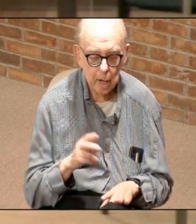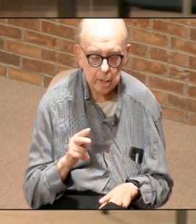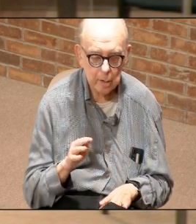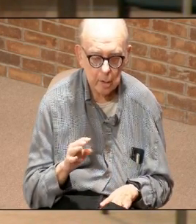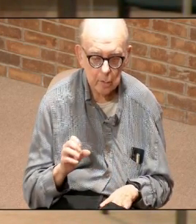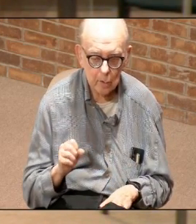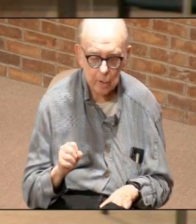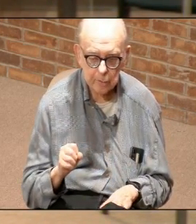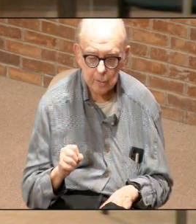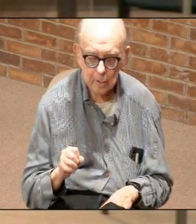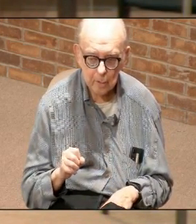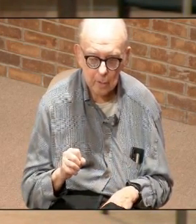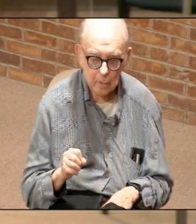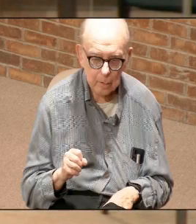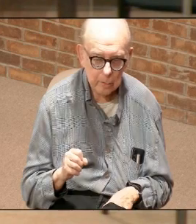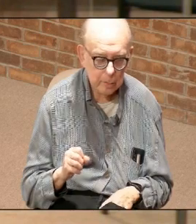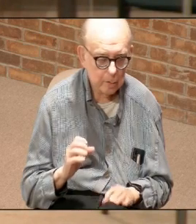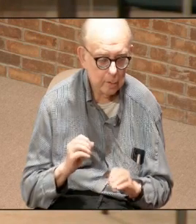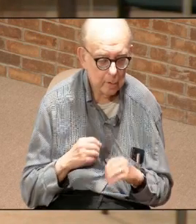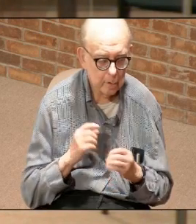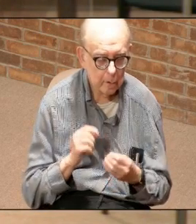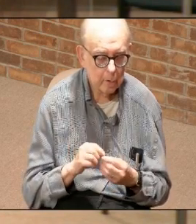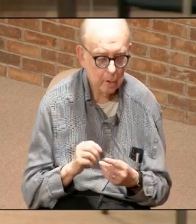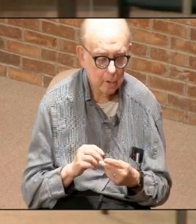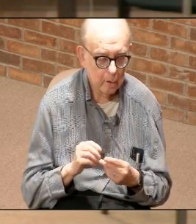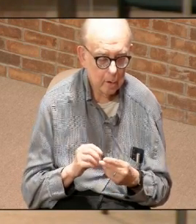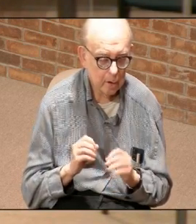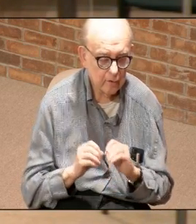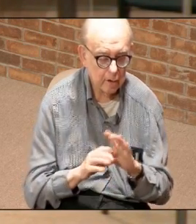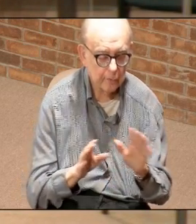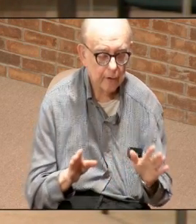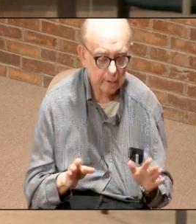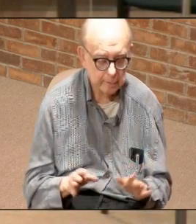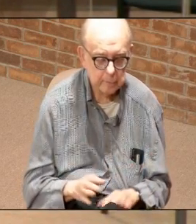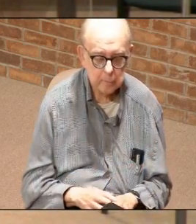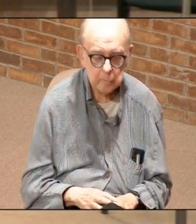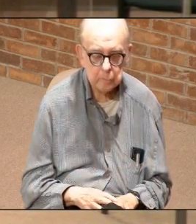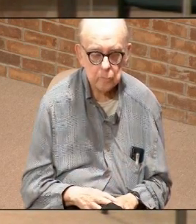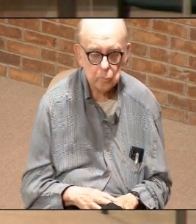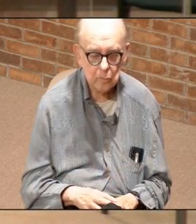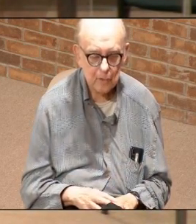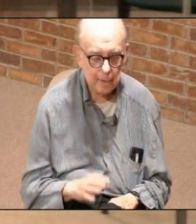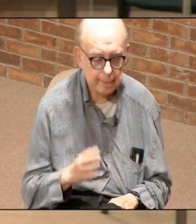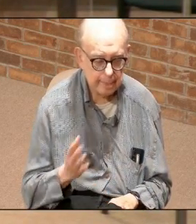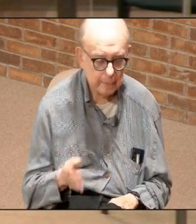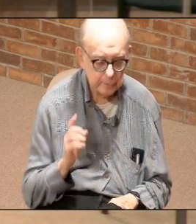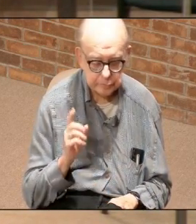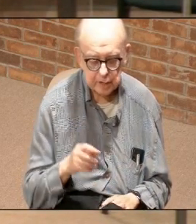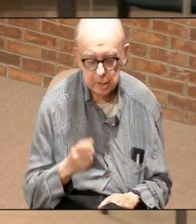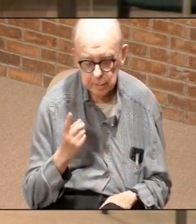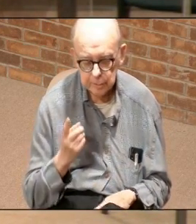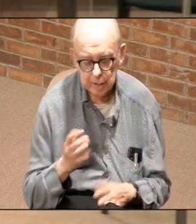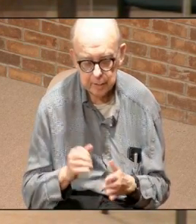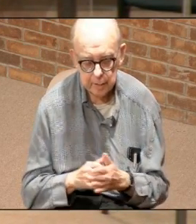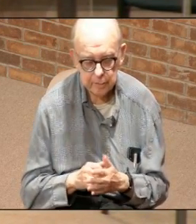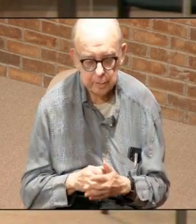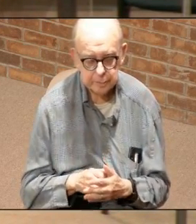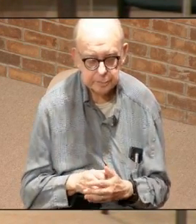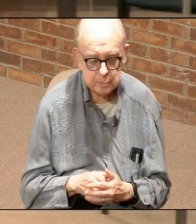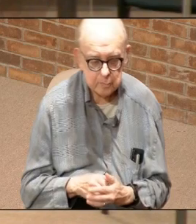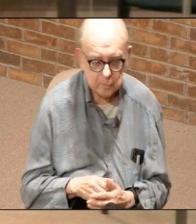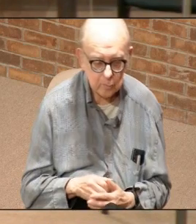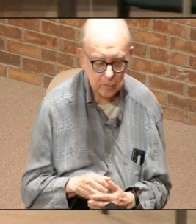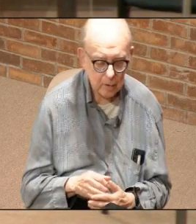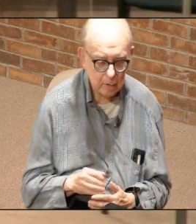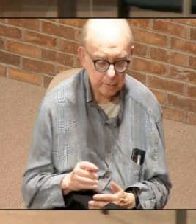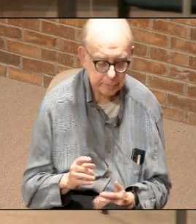And we'll get to the point of clarification, okay? Here's what you need to understand. It